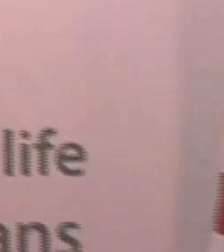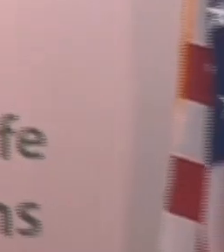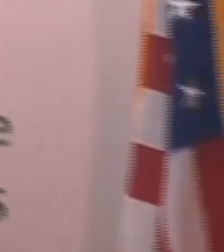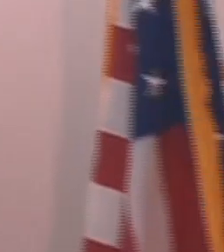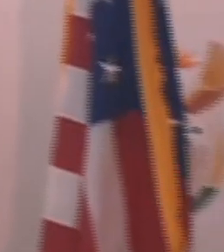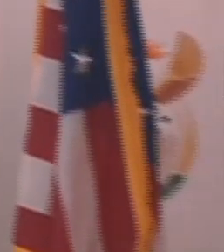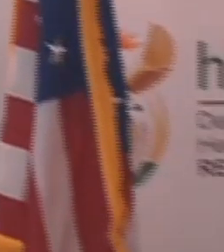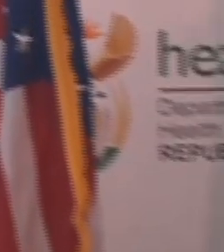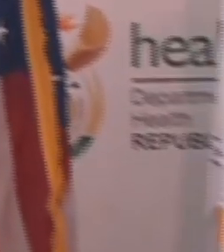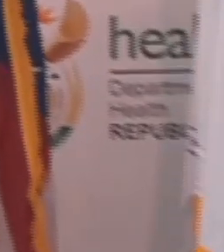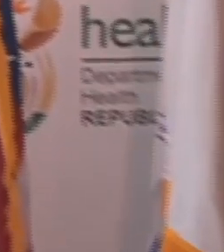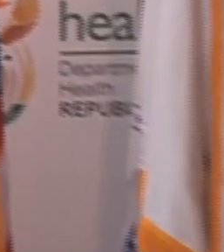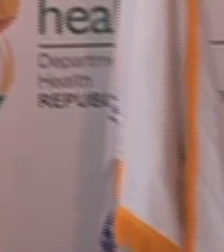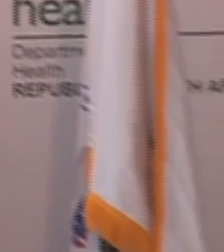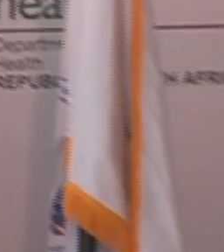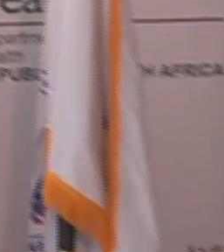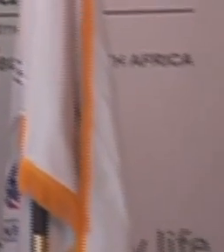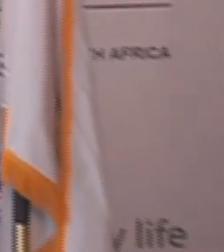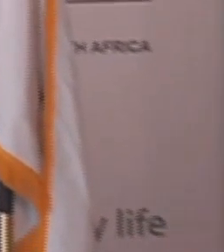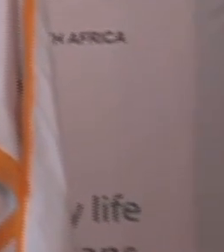the